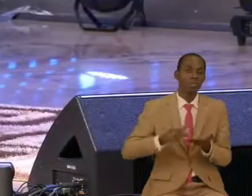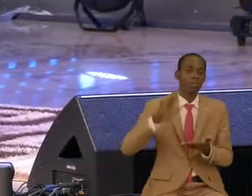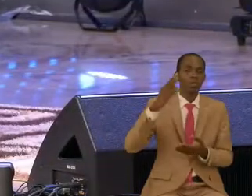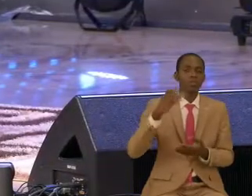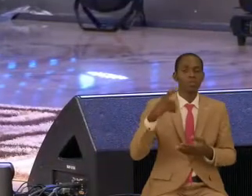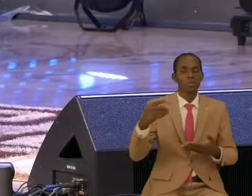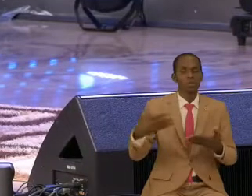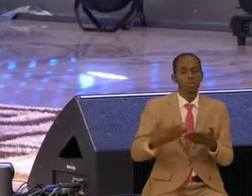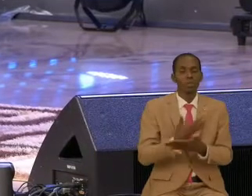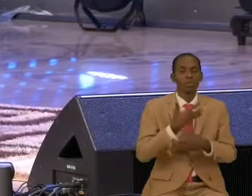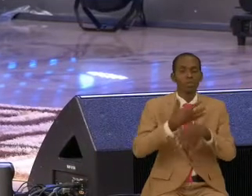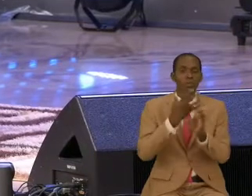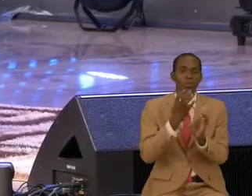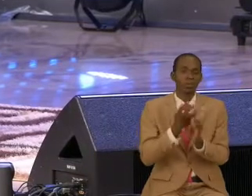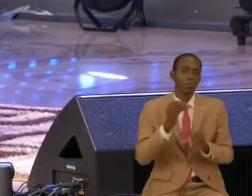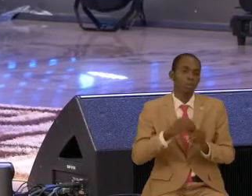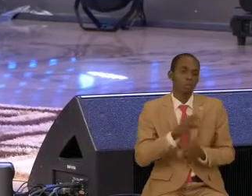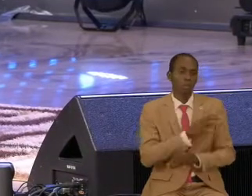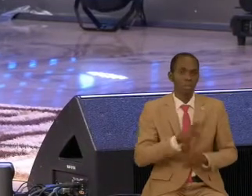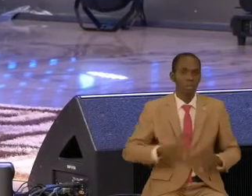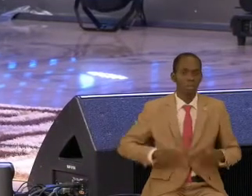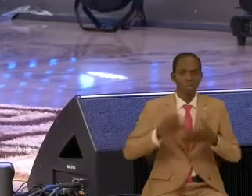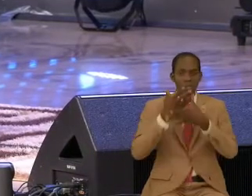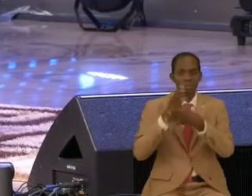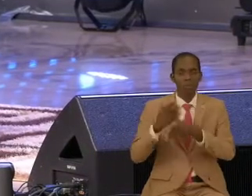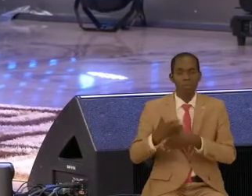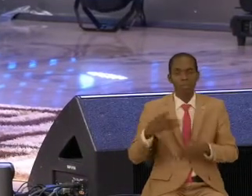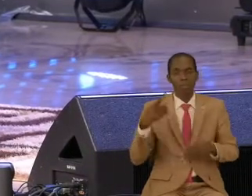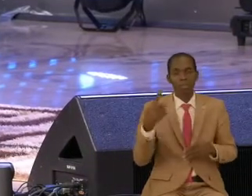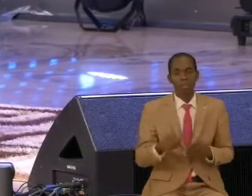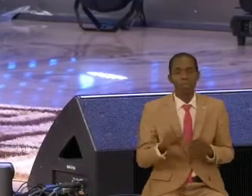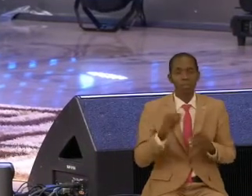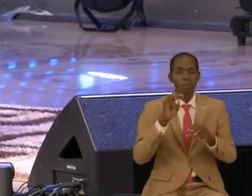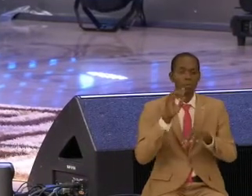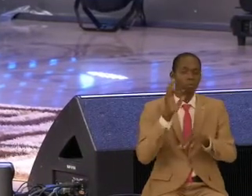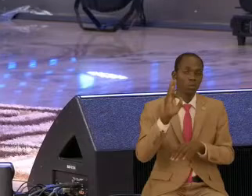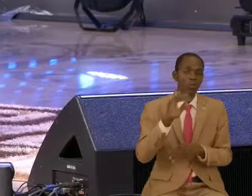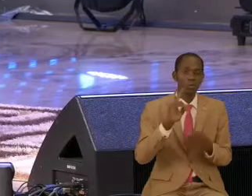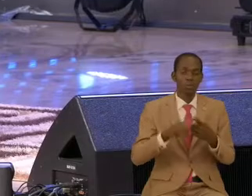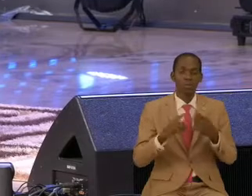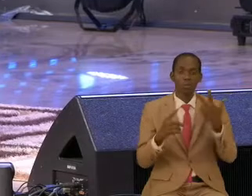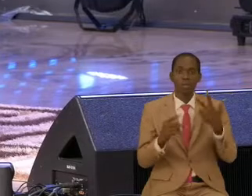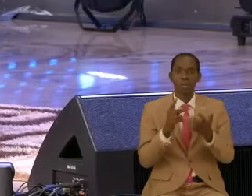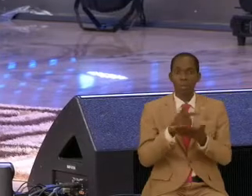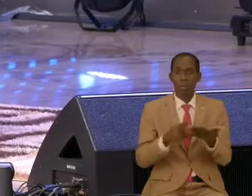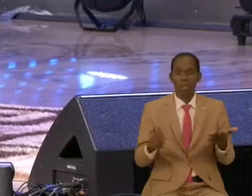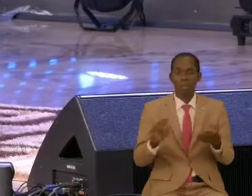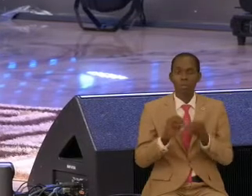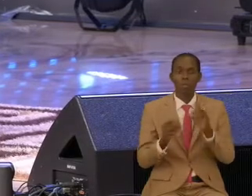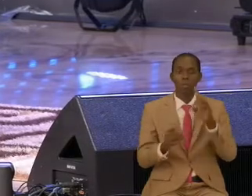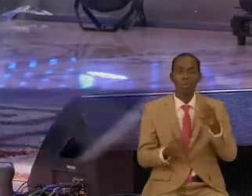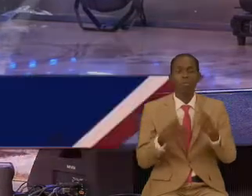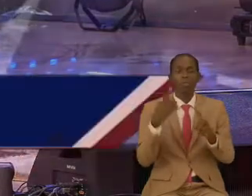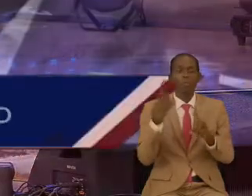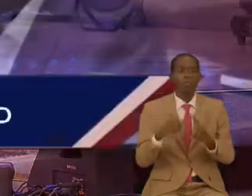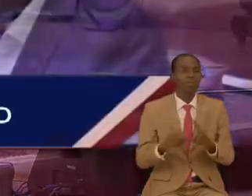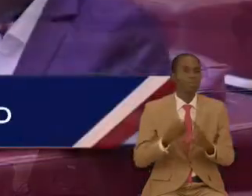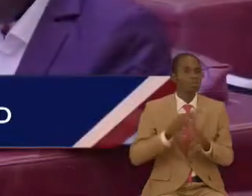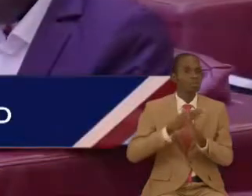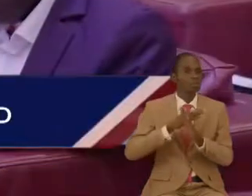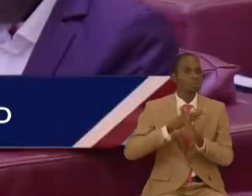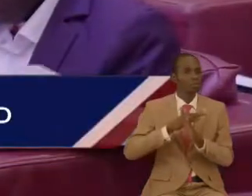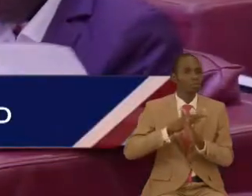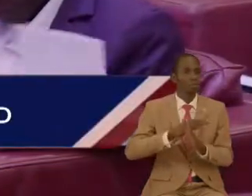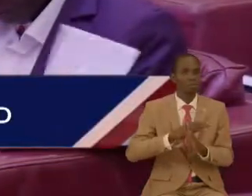in Christ. We're dividing the message tonight to three parts. Number one, the constraint to